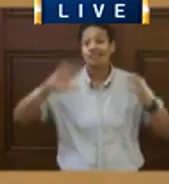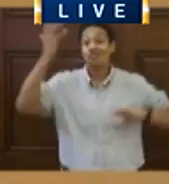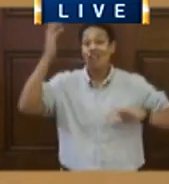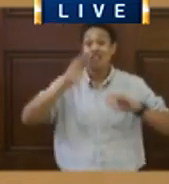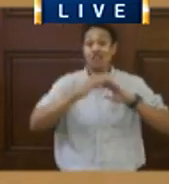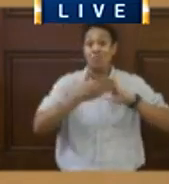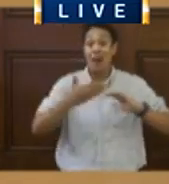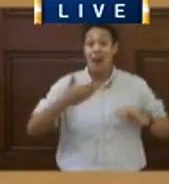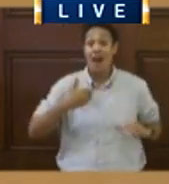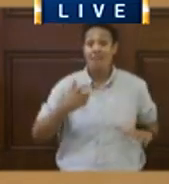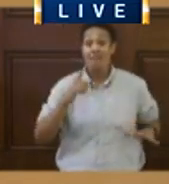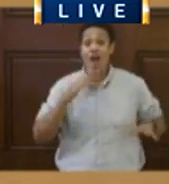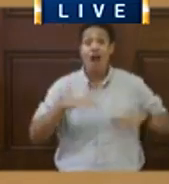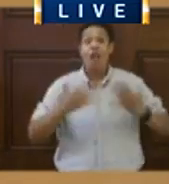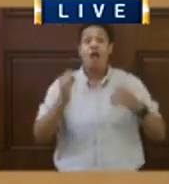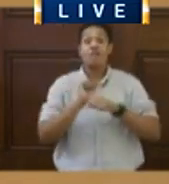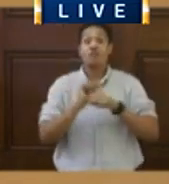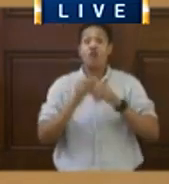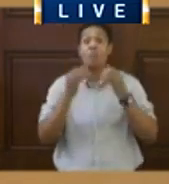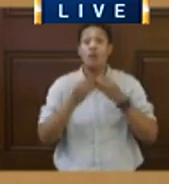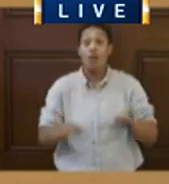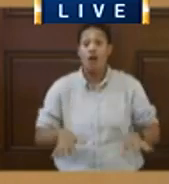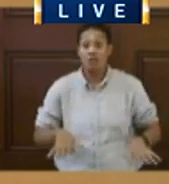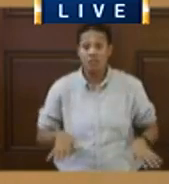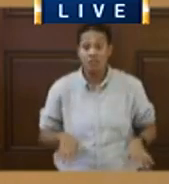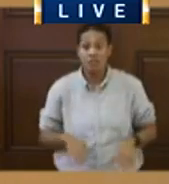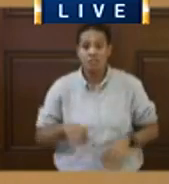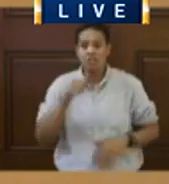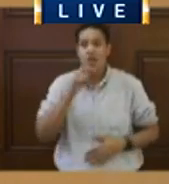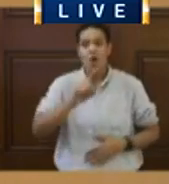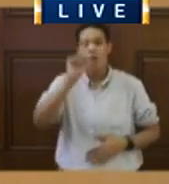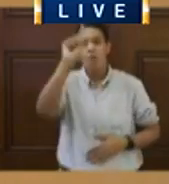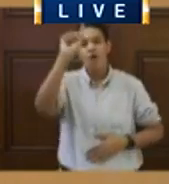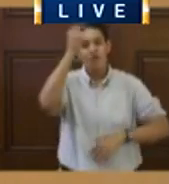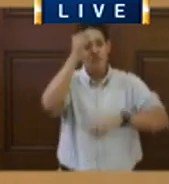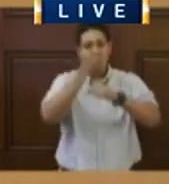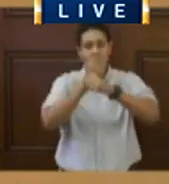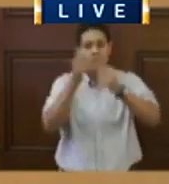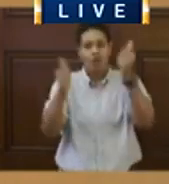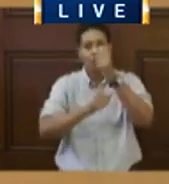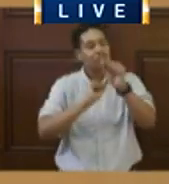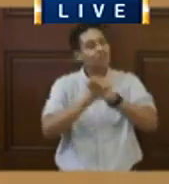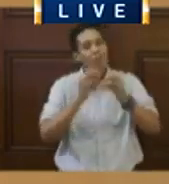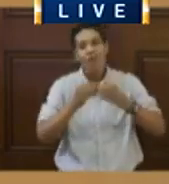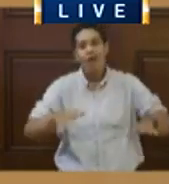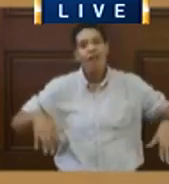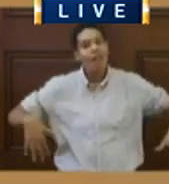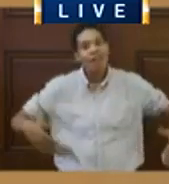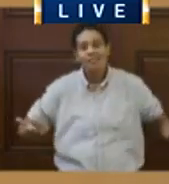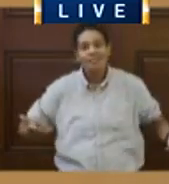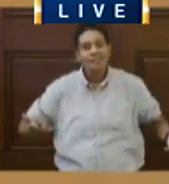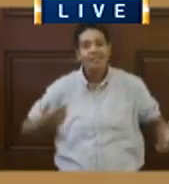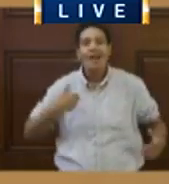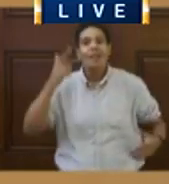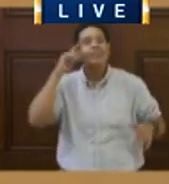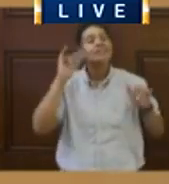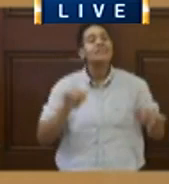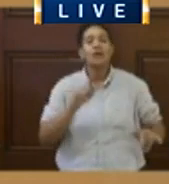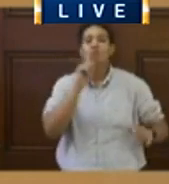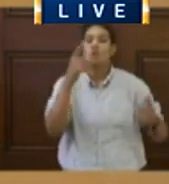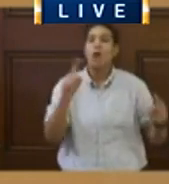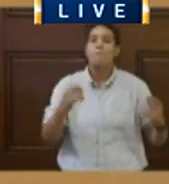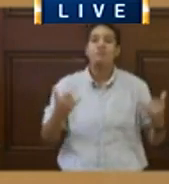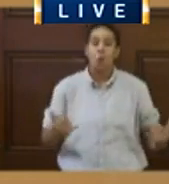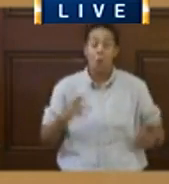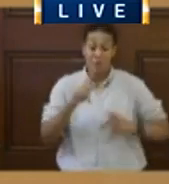though lots of jobs were lost, not one public sector job was lost. And I think the same will be true here, that persons who